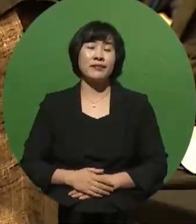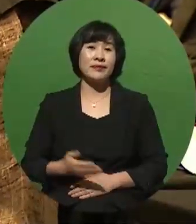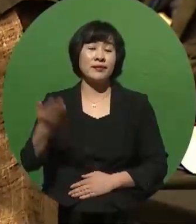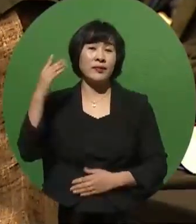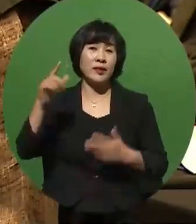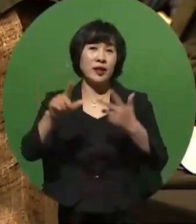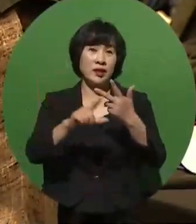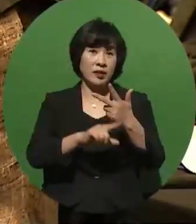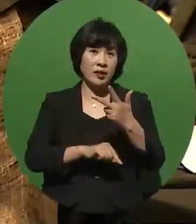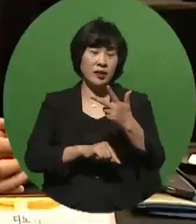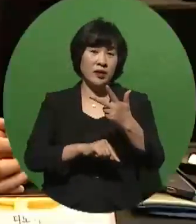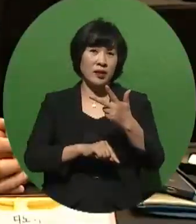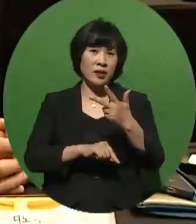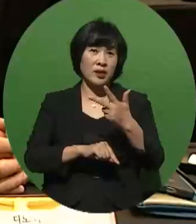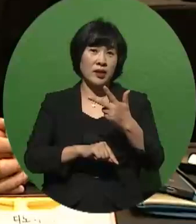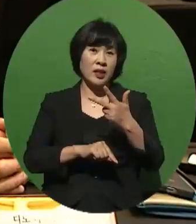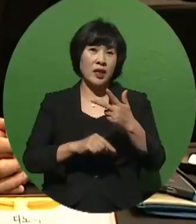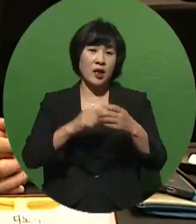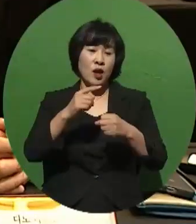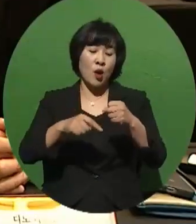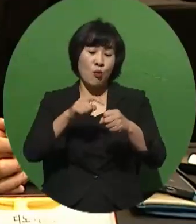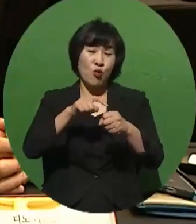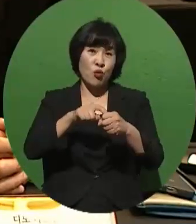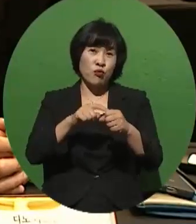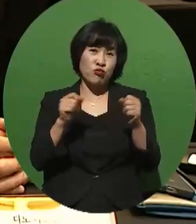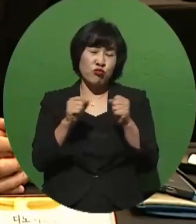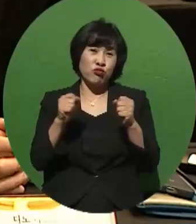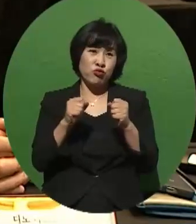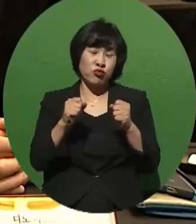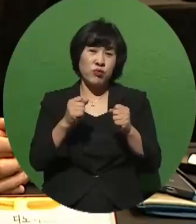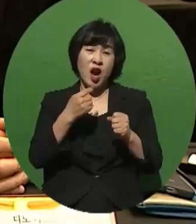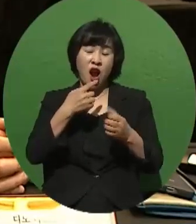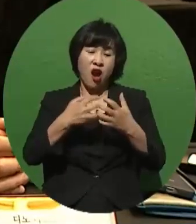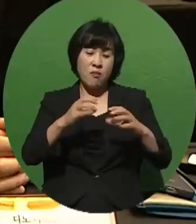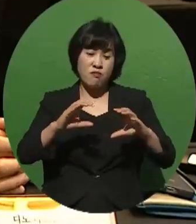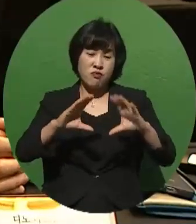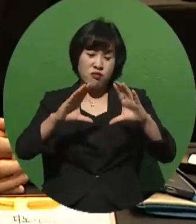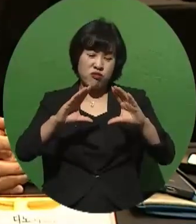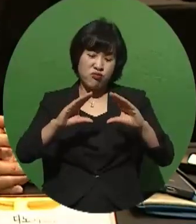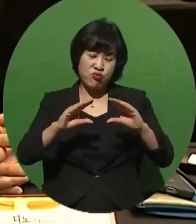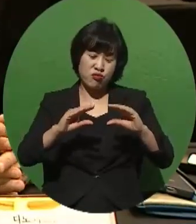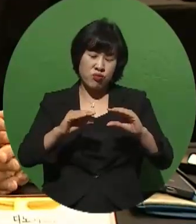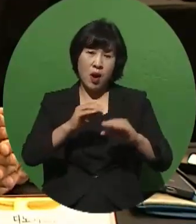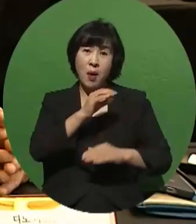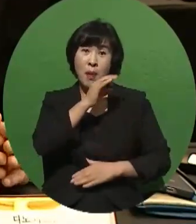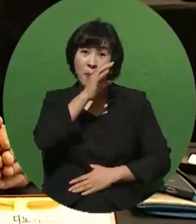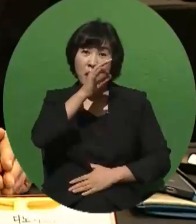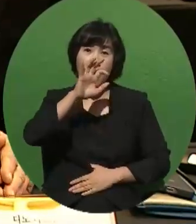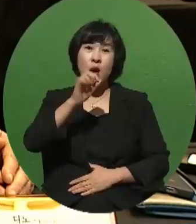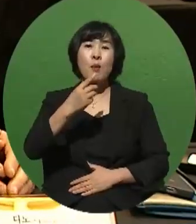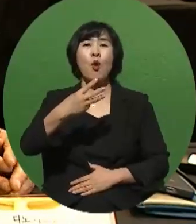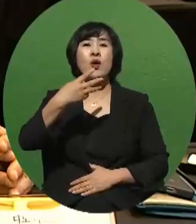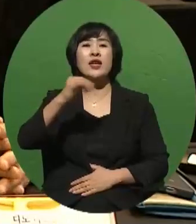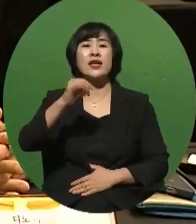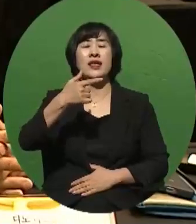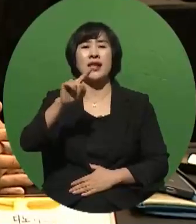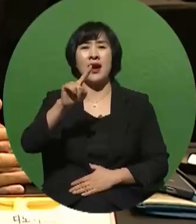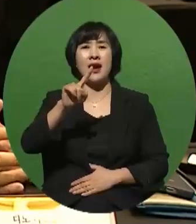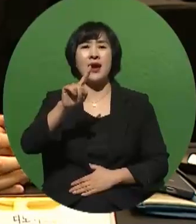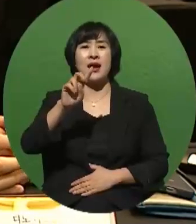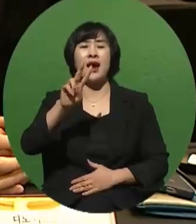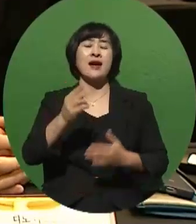recent Mediterranean wildfires and Libyan floods. In July, an unusual